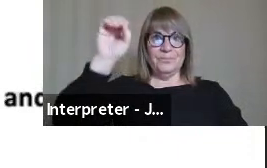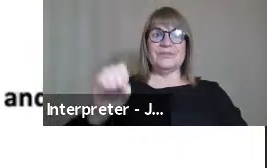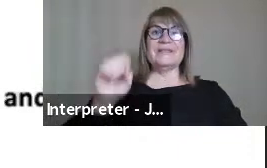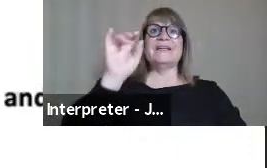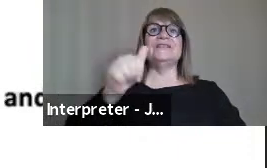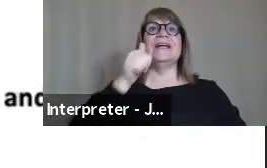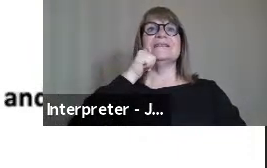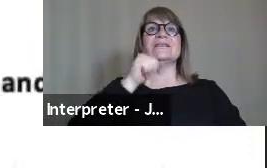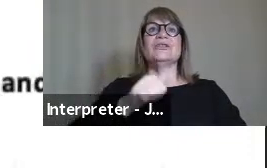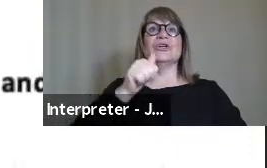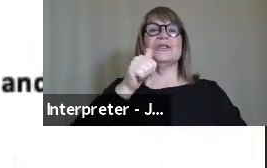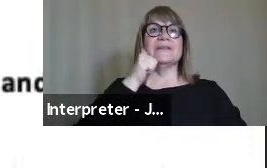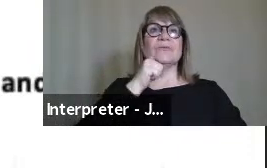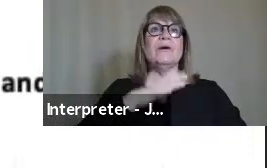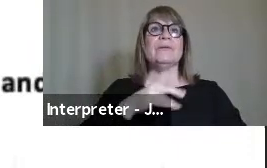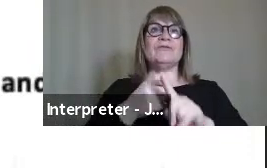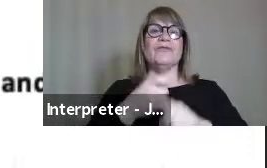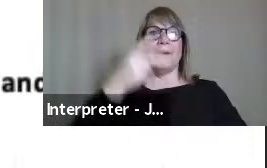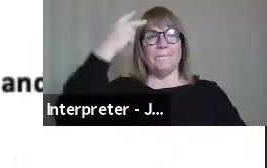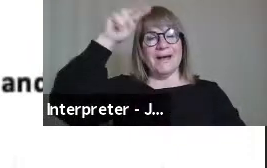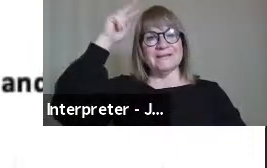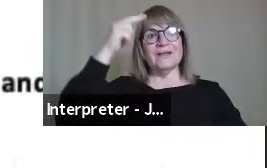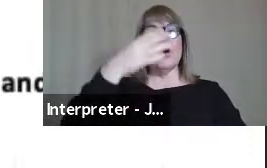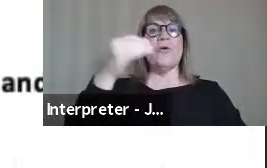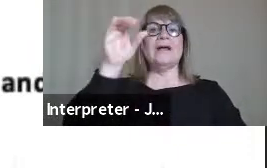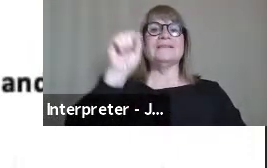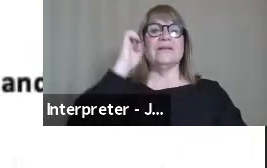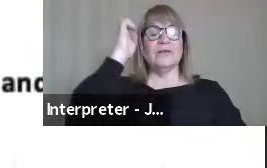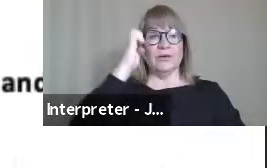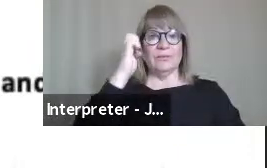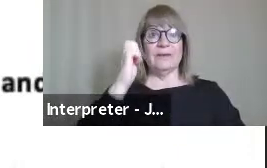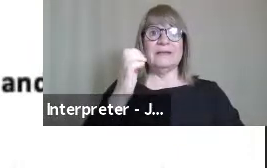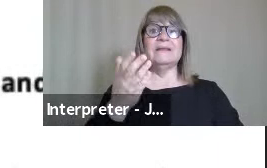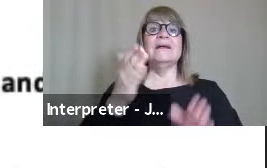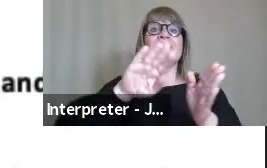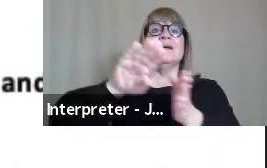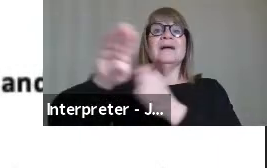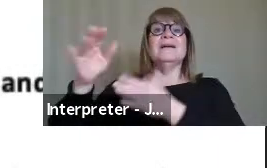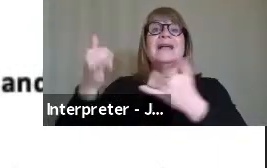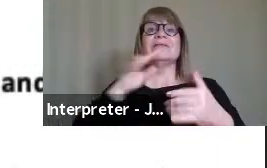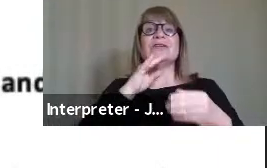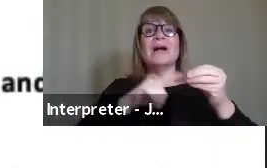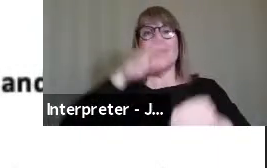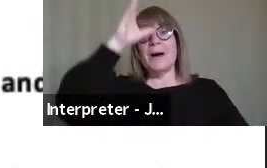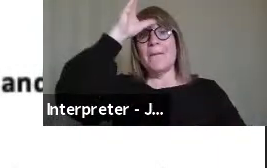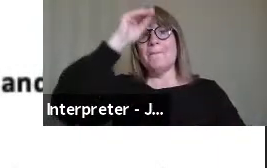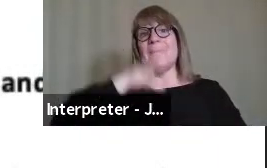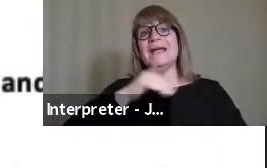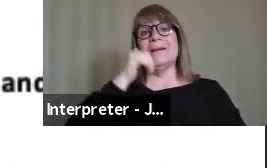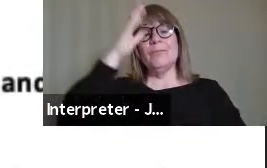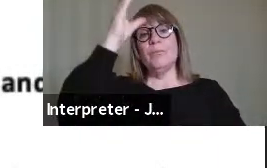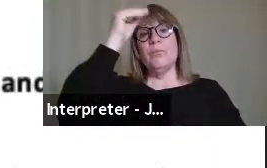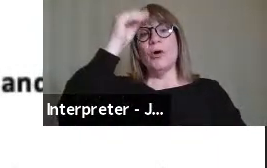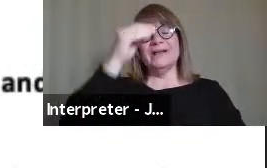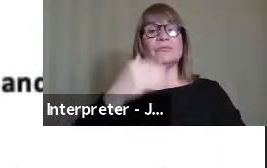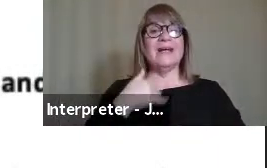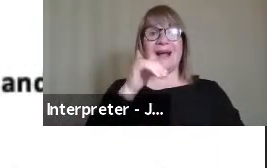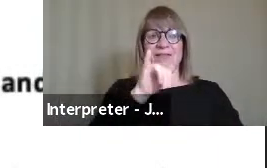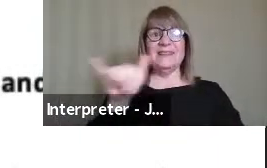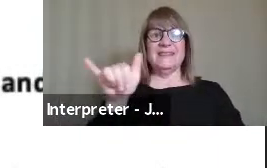europe for men and boys although men and boys from canada we have we have the same graph depicted